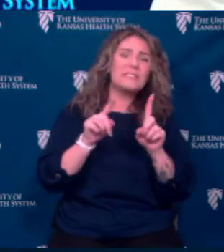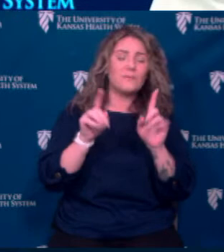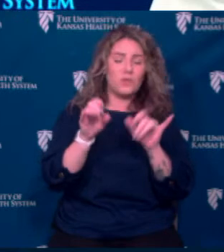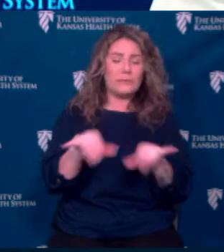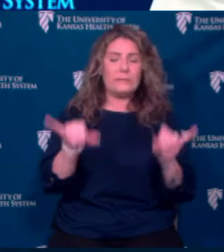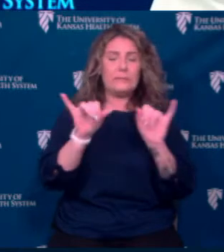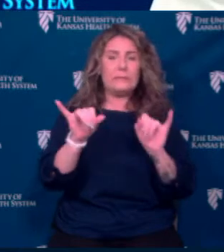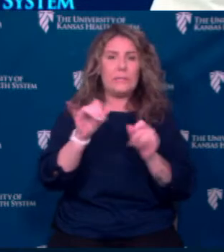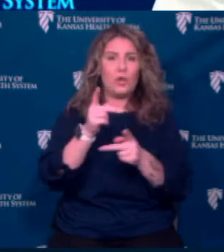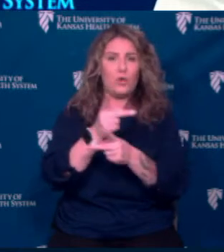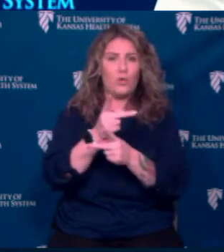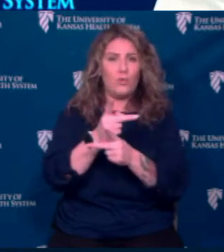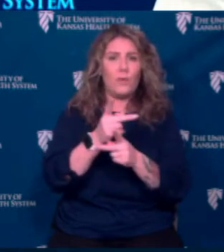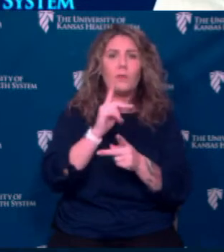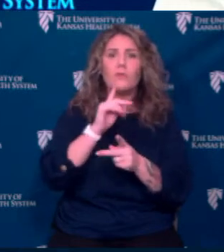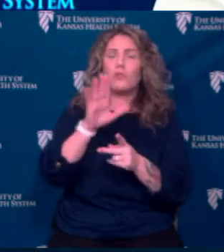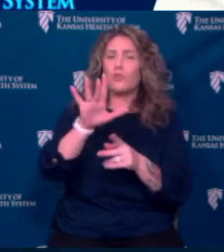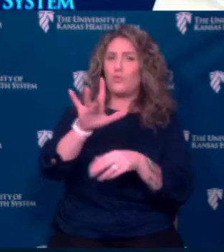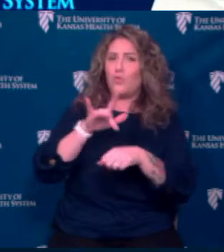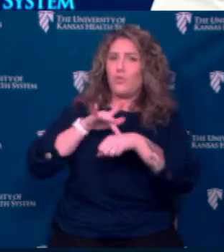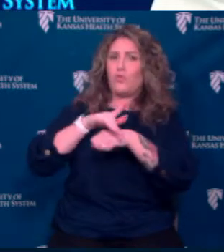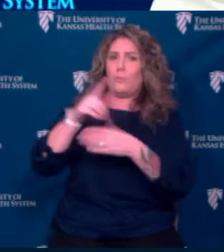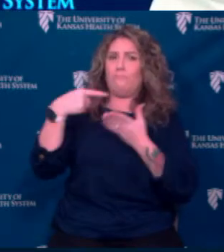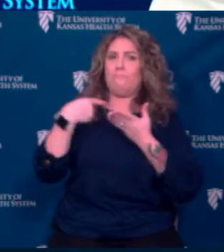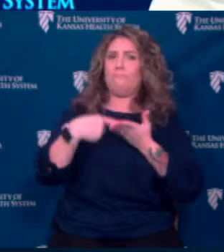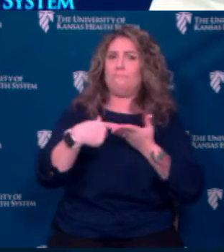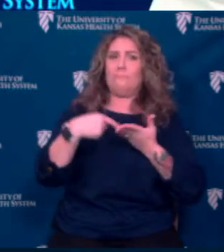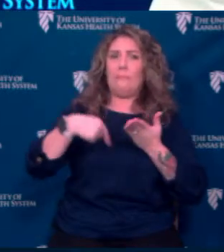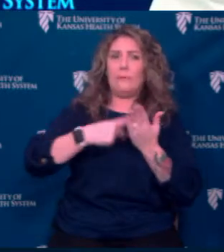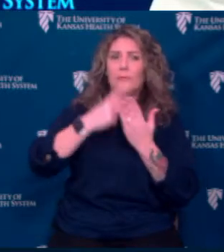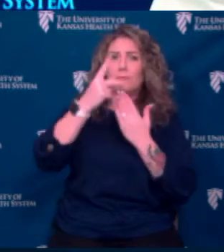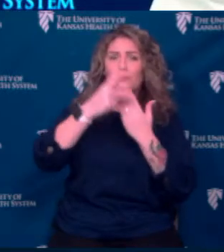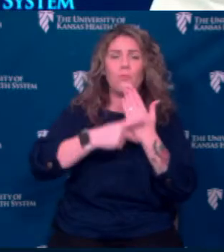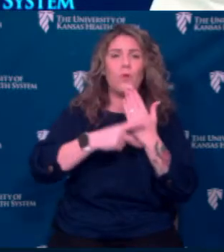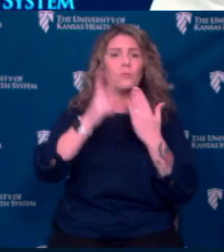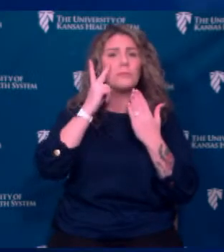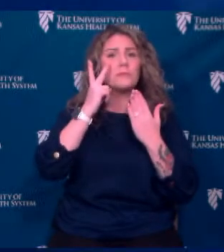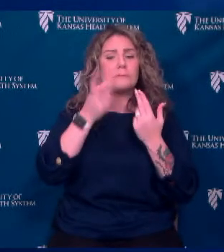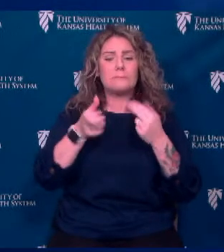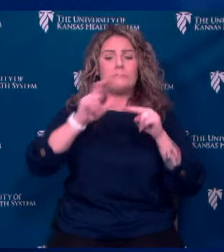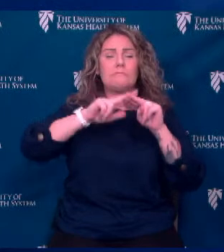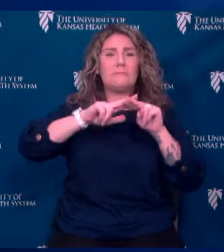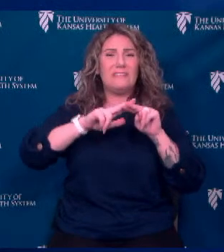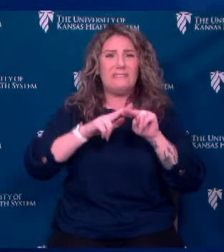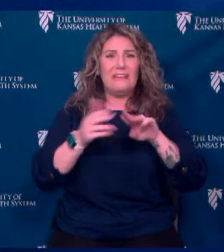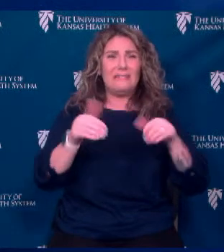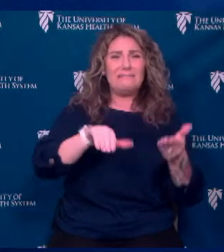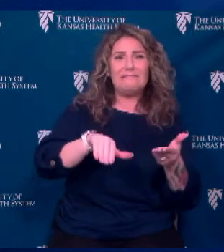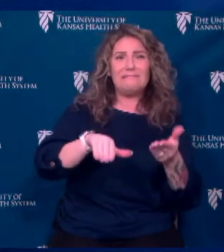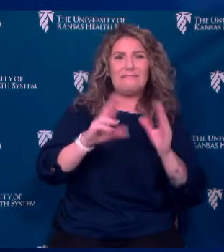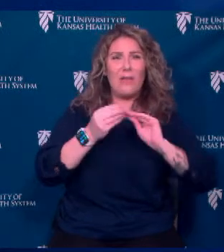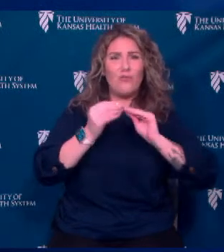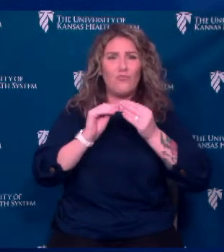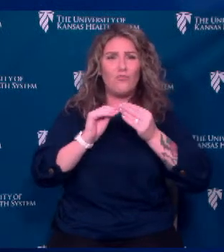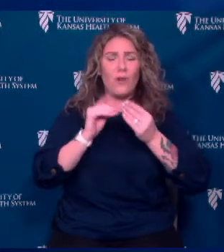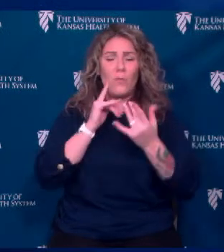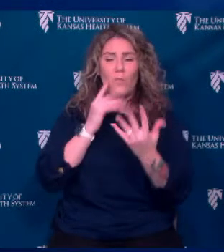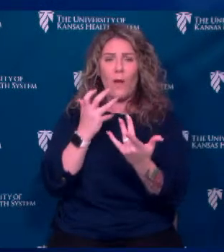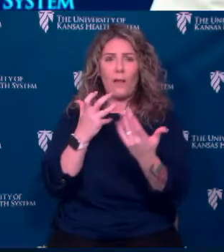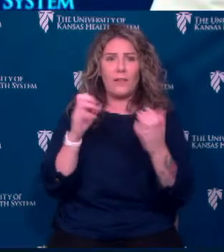care. And to your earlier discussions on this program, you've seen an increased death rate in people waiting in the emergency room